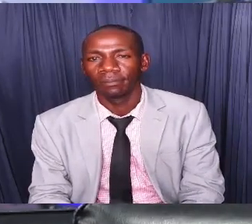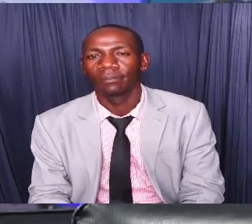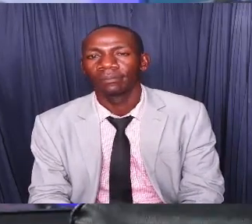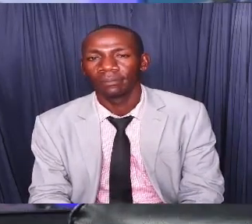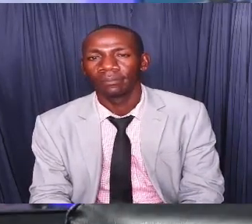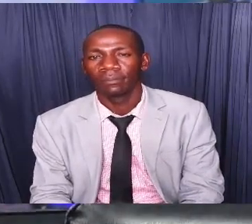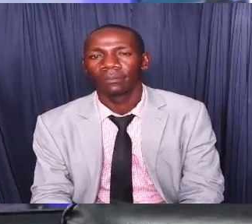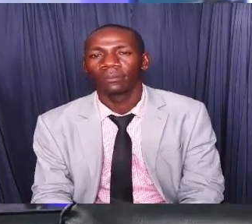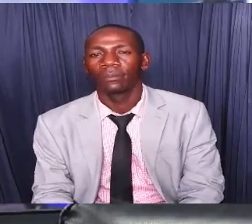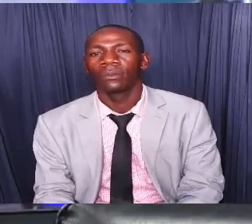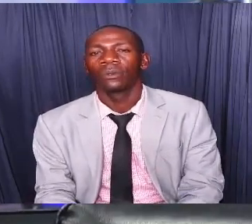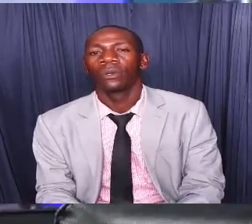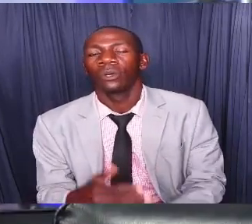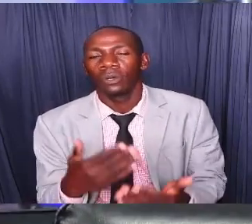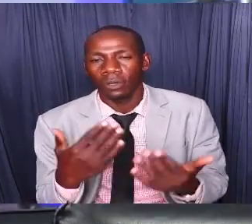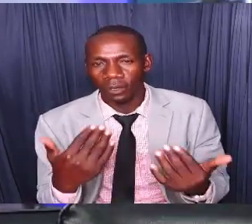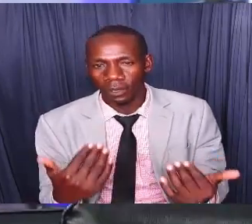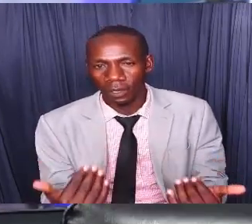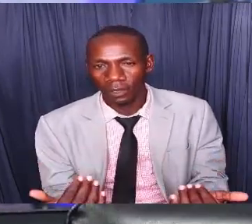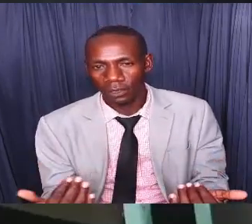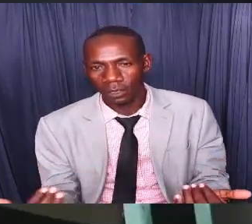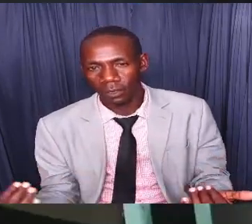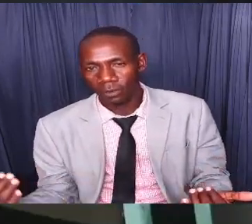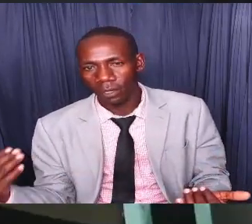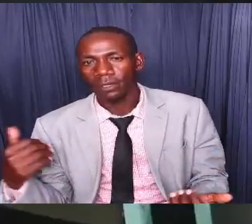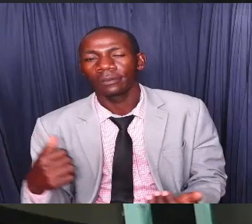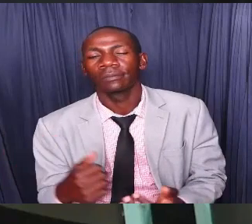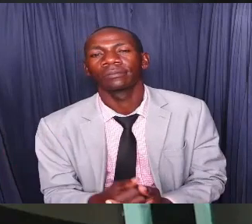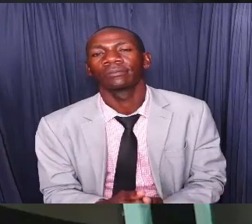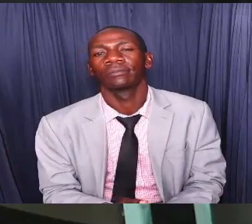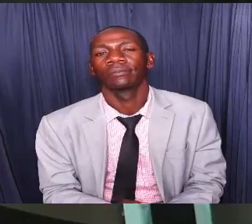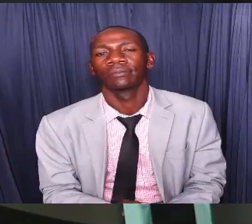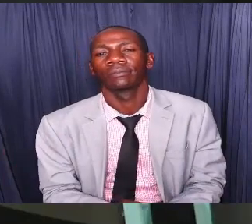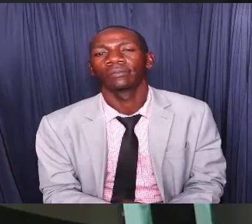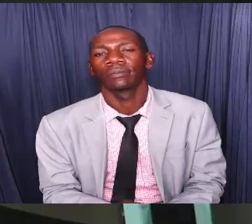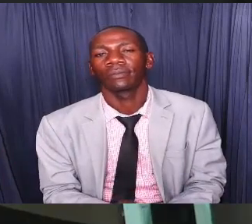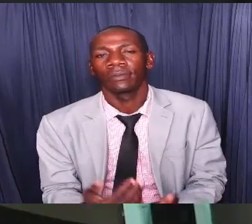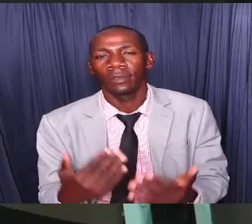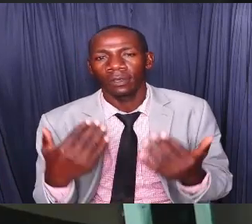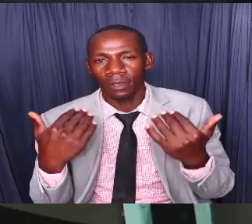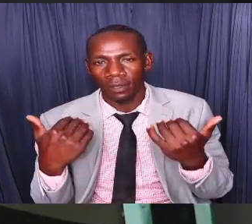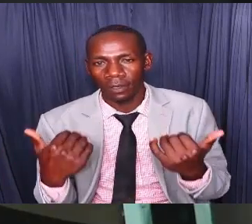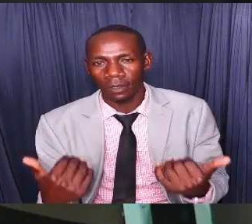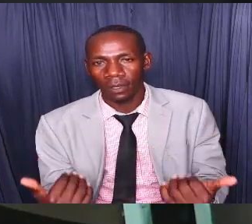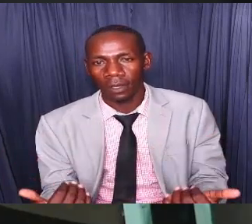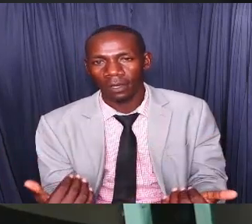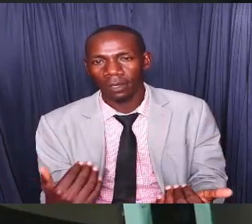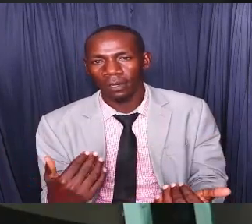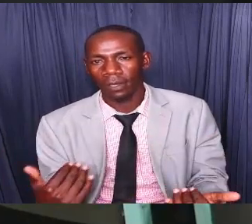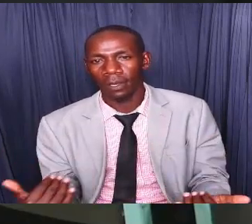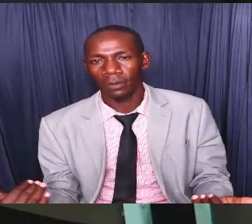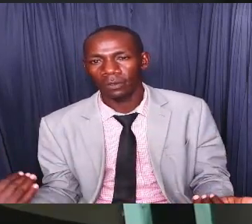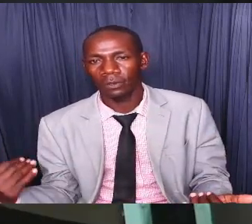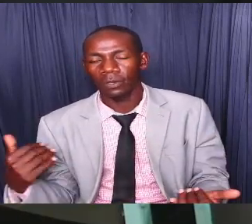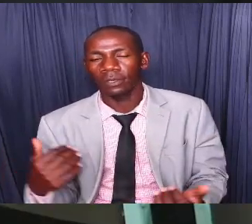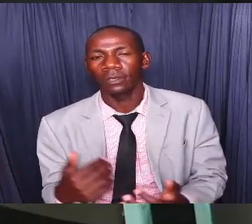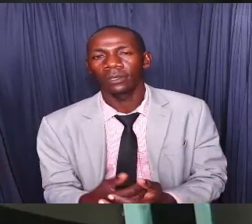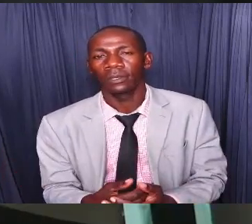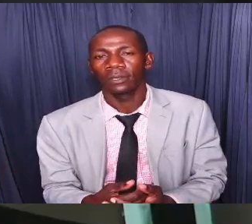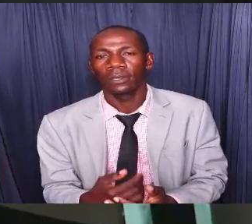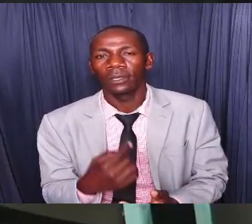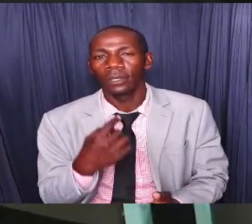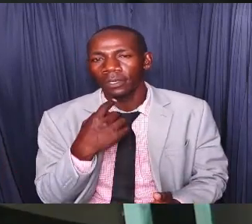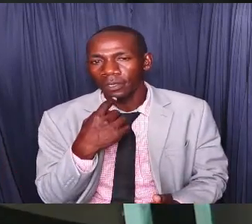truth. Watoto wadogo. Young children. Watoto wadogo ni sisi. We are the little children.